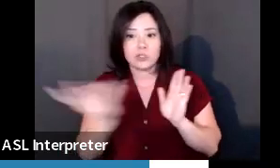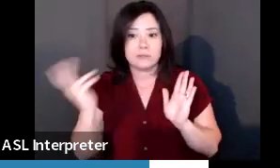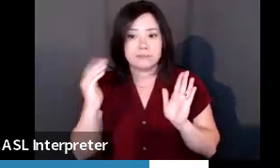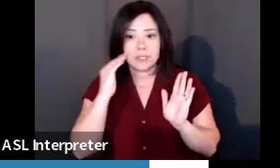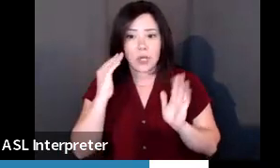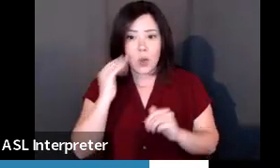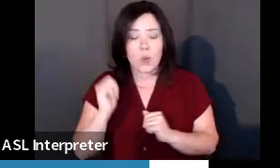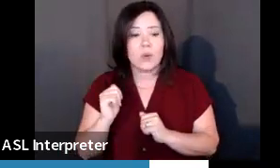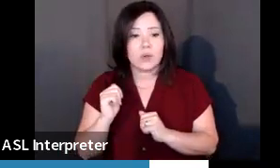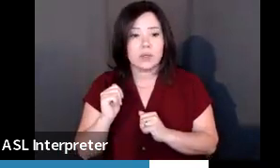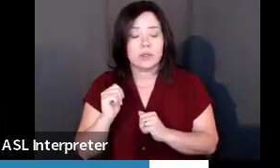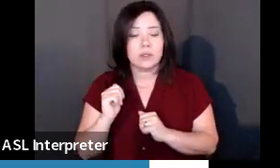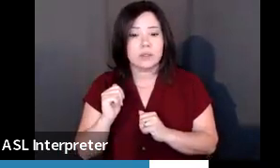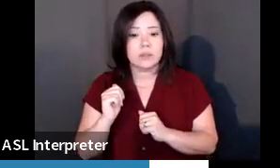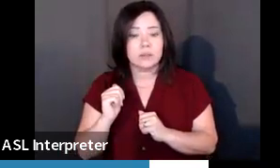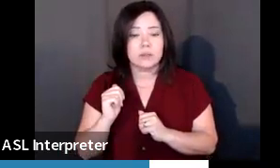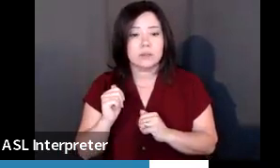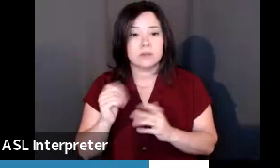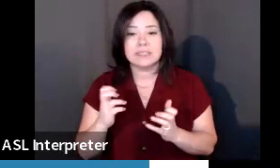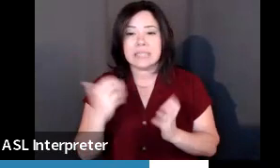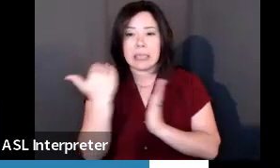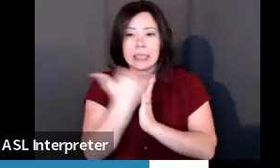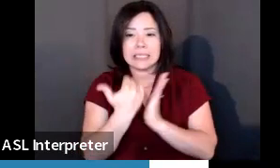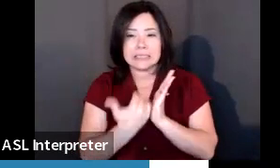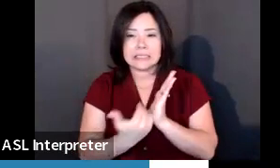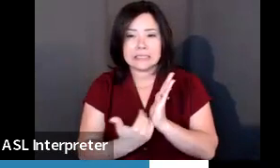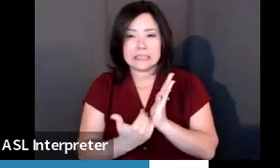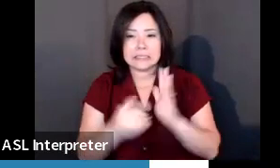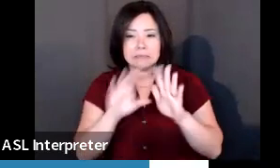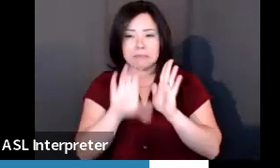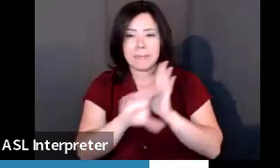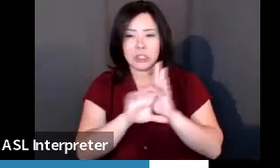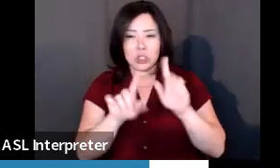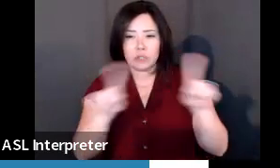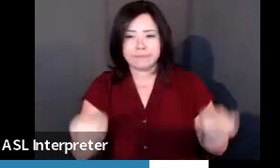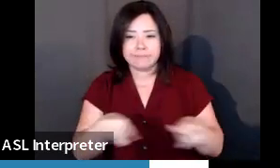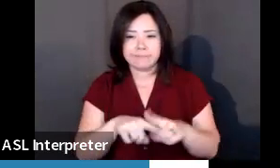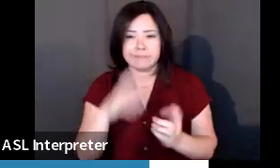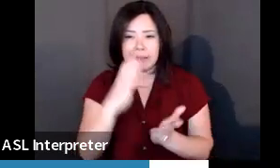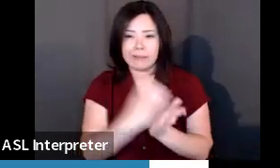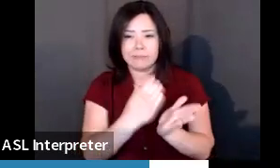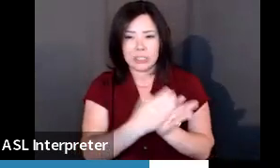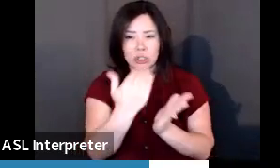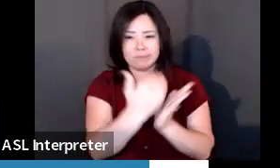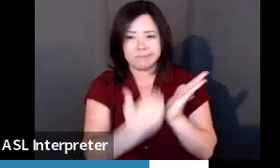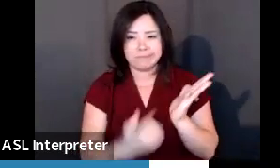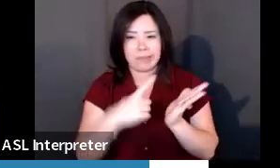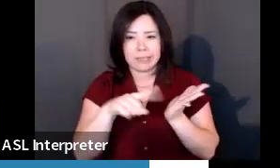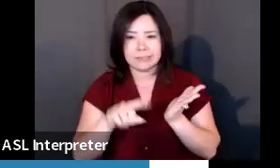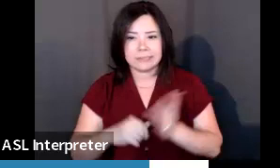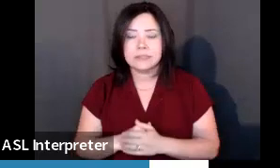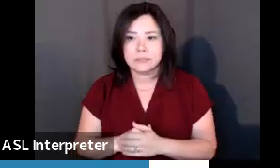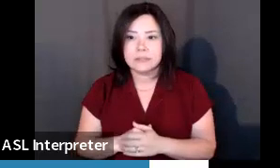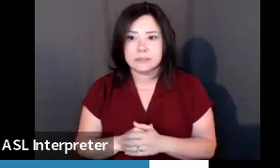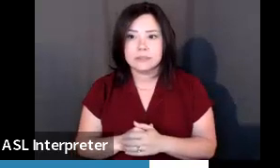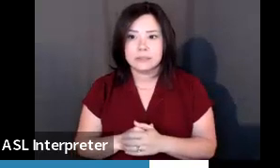knows, is a checklist, if you will, that has check marks on it. So we're